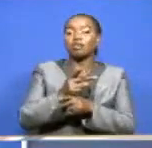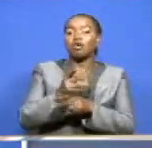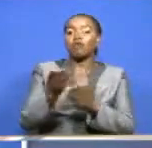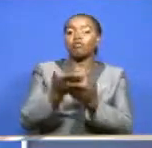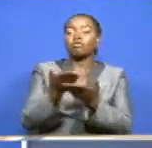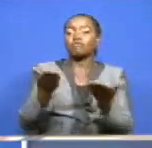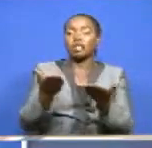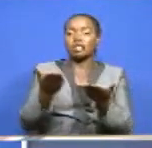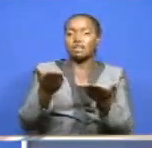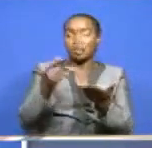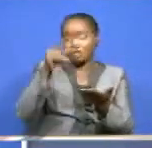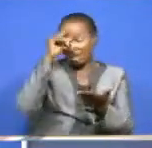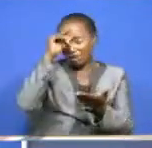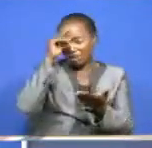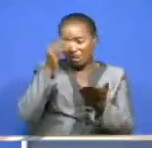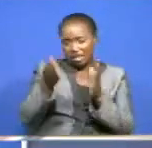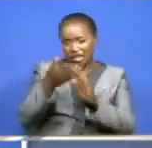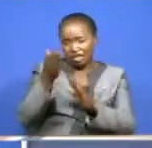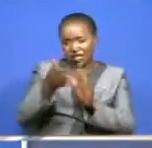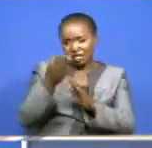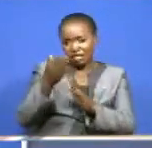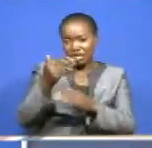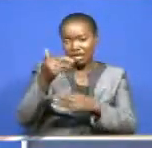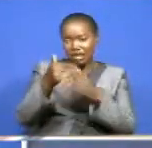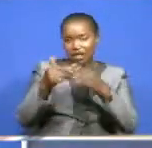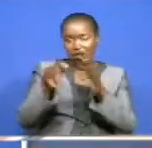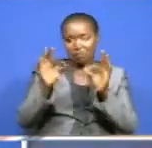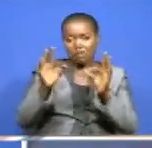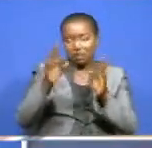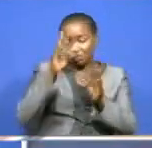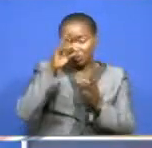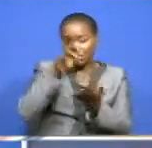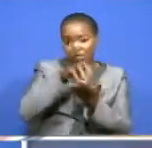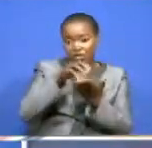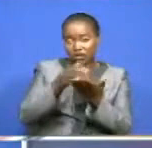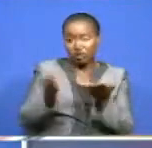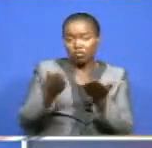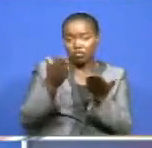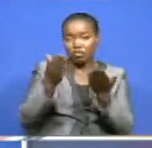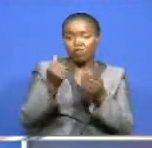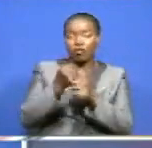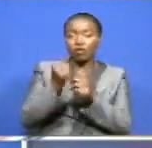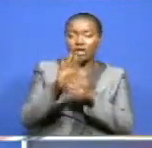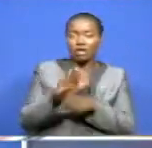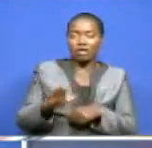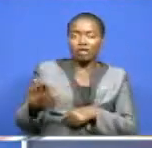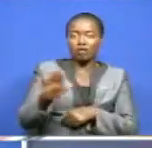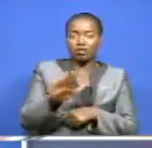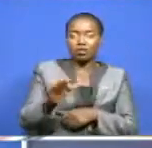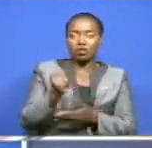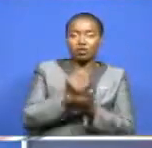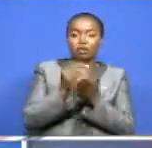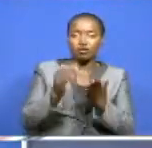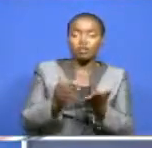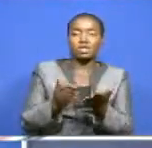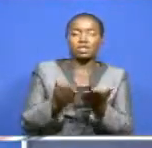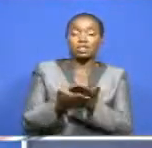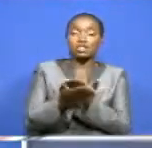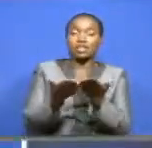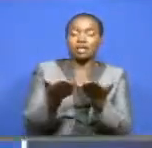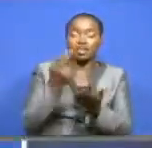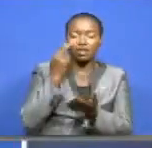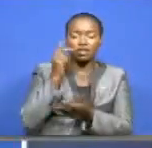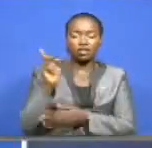urged the government to urgently construct a modern police station to improve working environment for the officers stationed in the